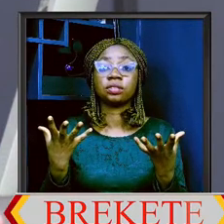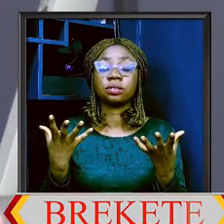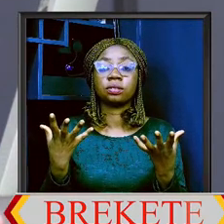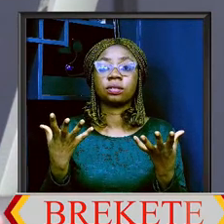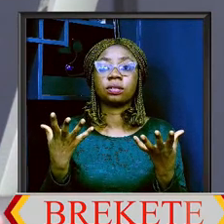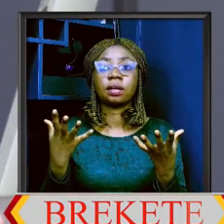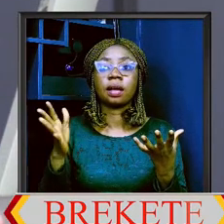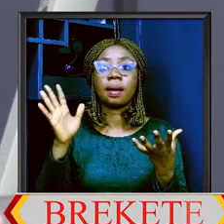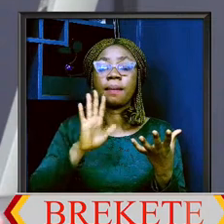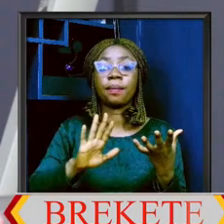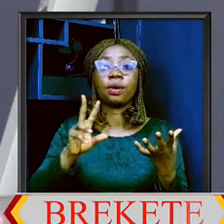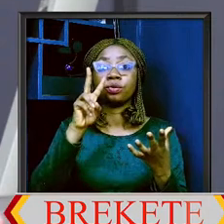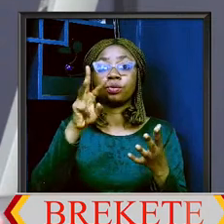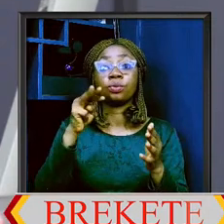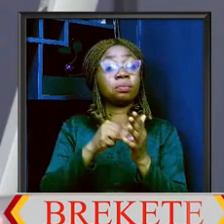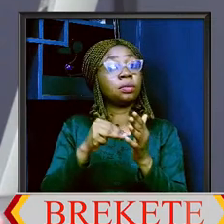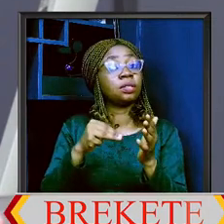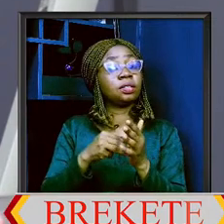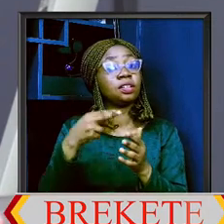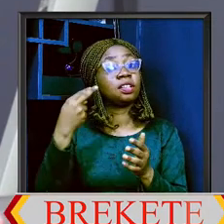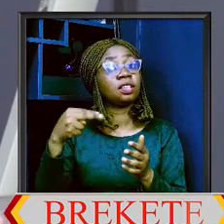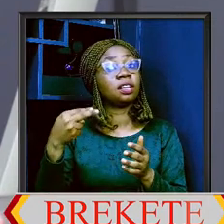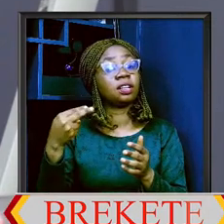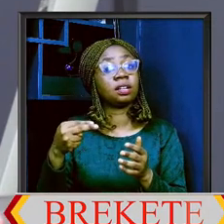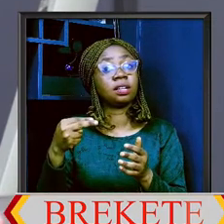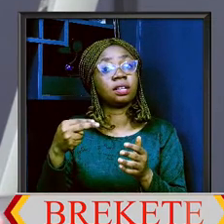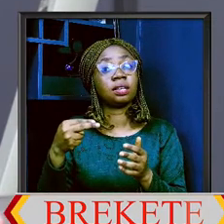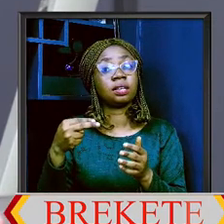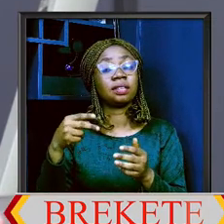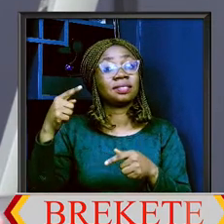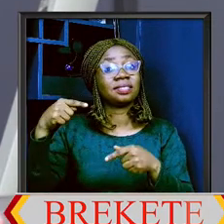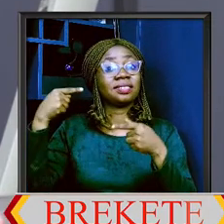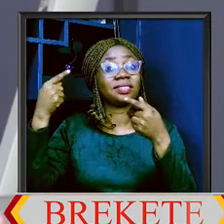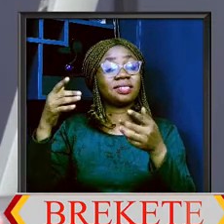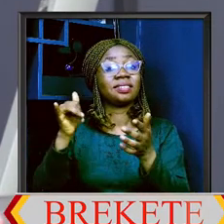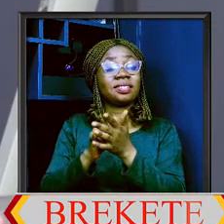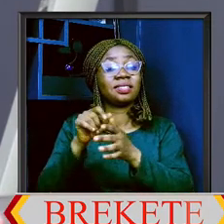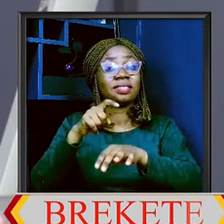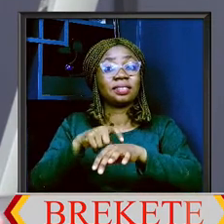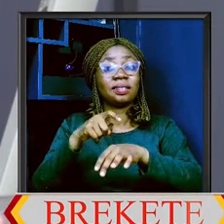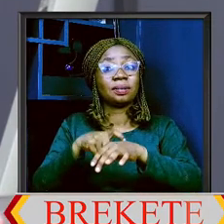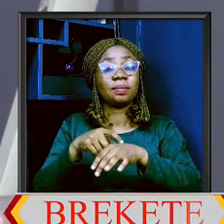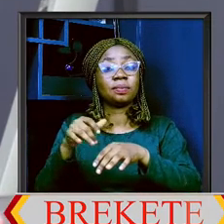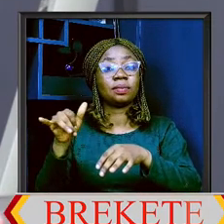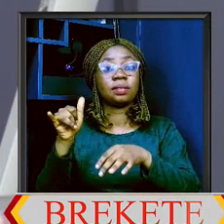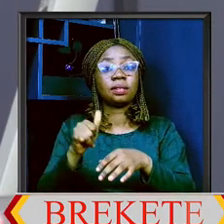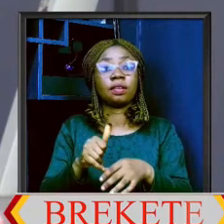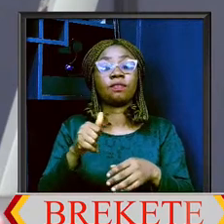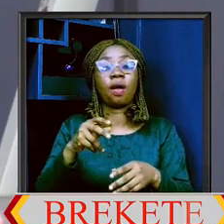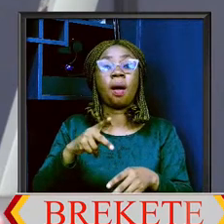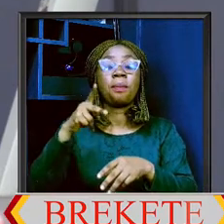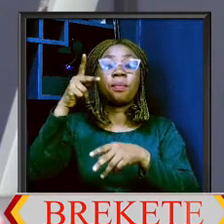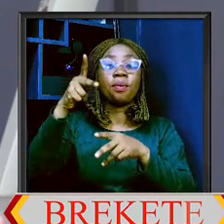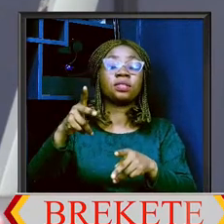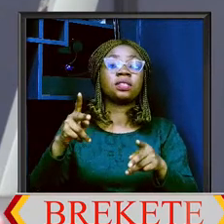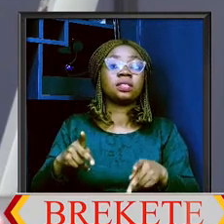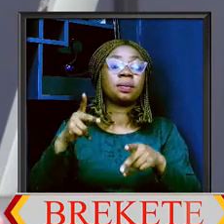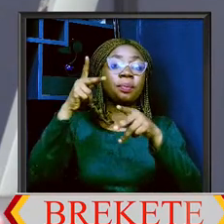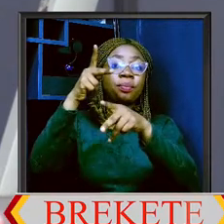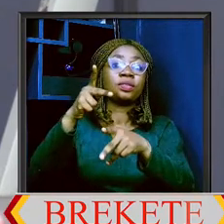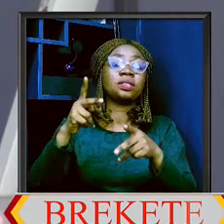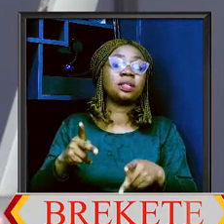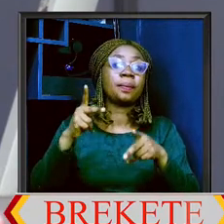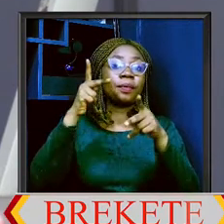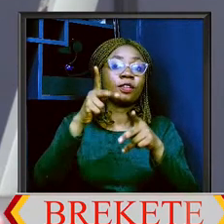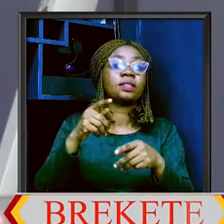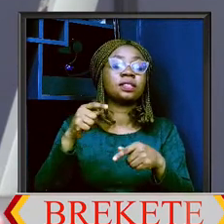husband up to 2 million but since then they have been they have been cting and C the they say they not going